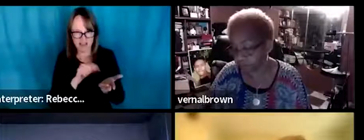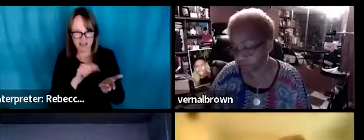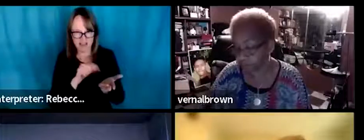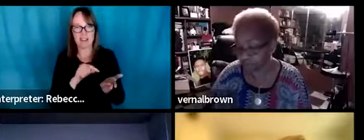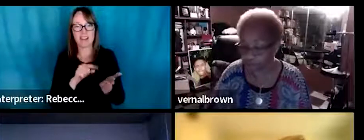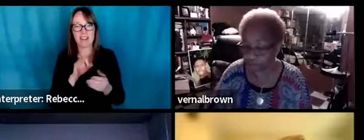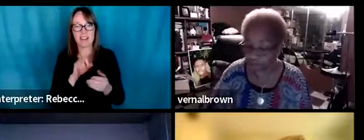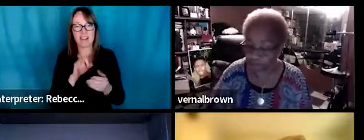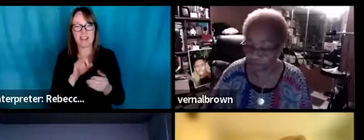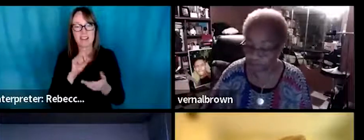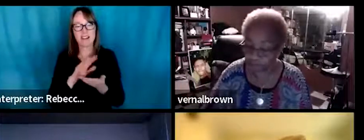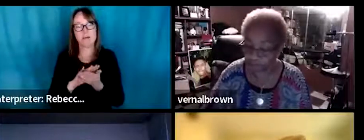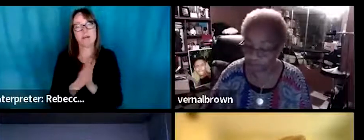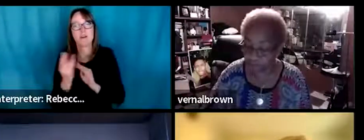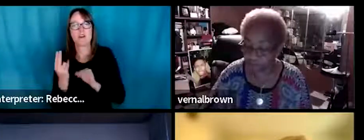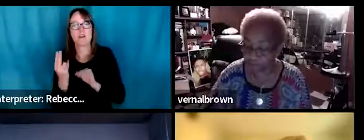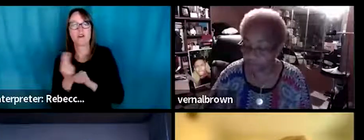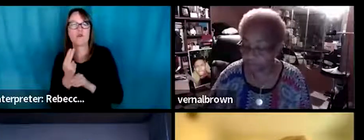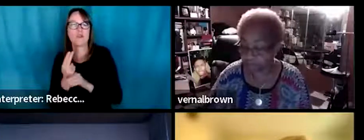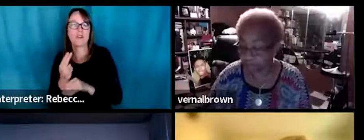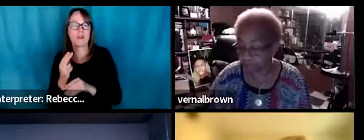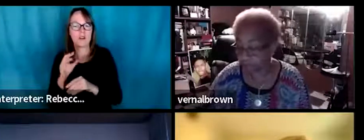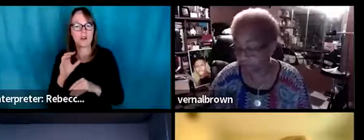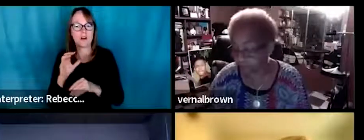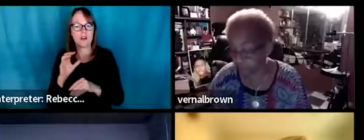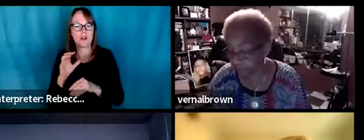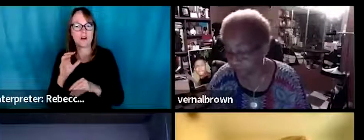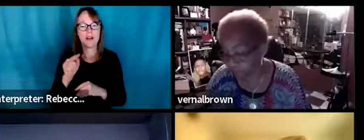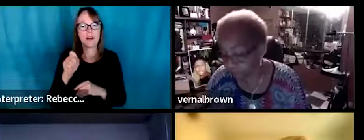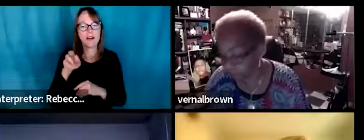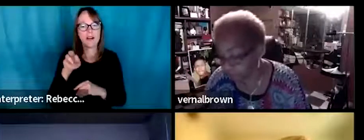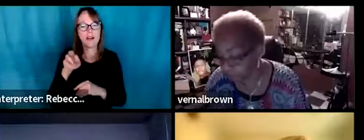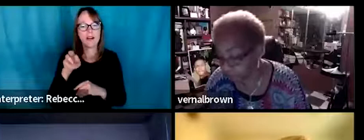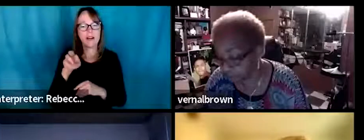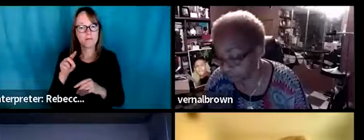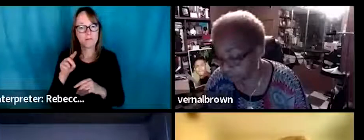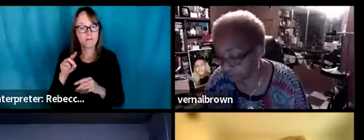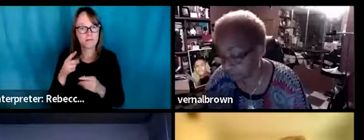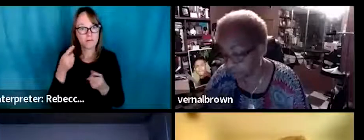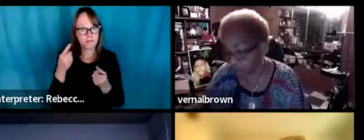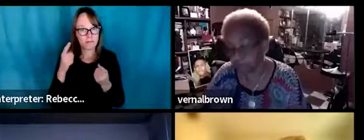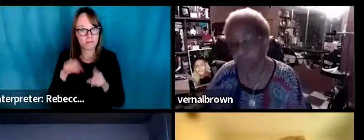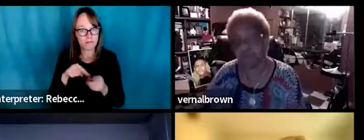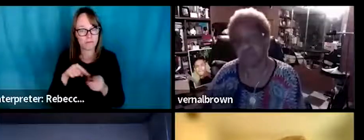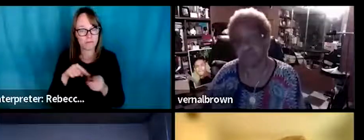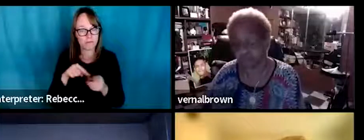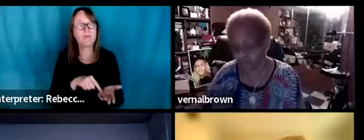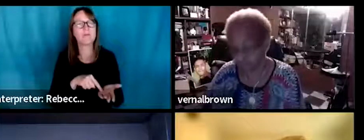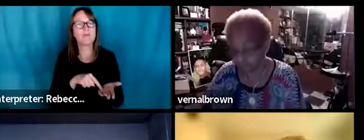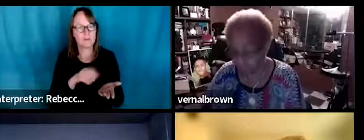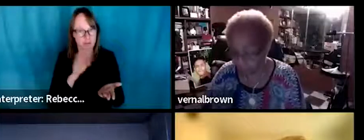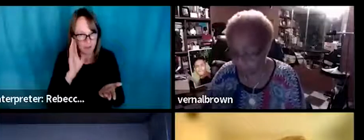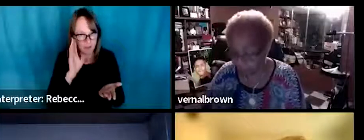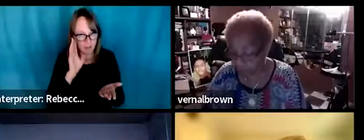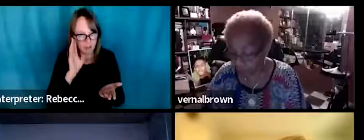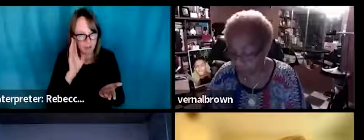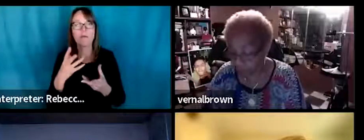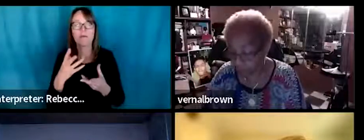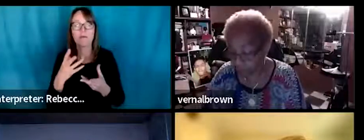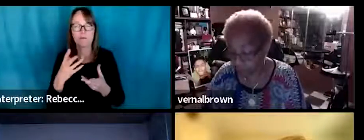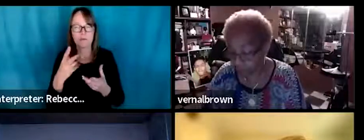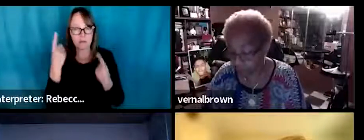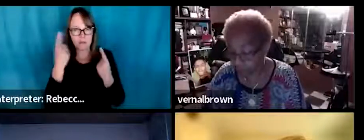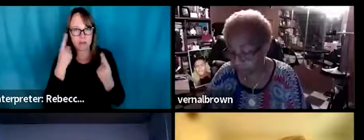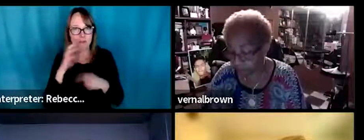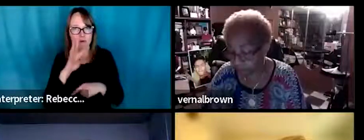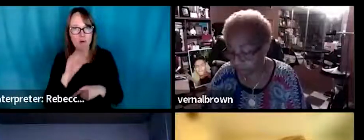procurement. Funding for this contract will be generated by the pension trust accounts and 401k administrative cost. The Audit, Finance,